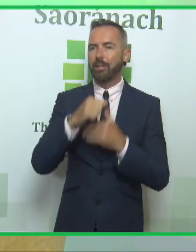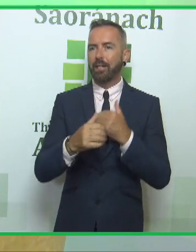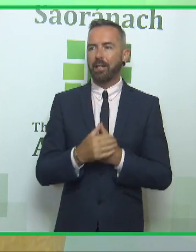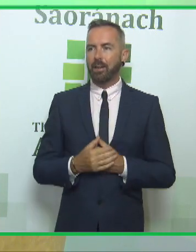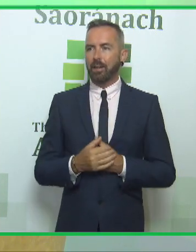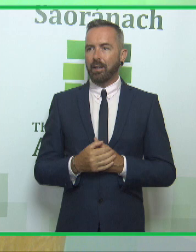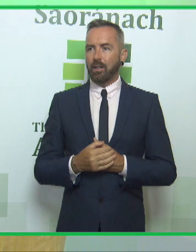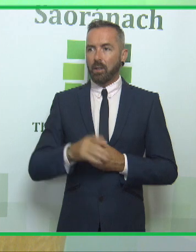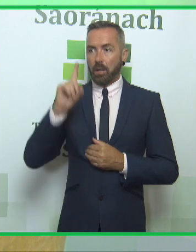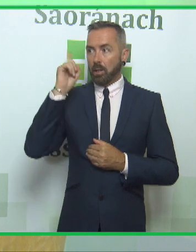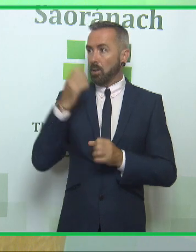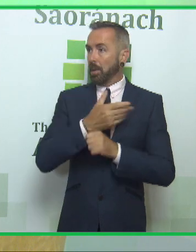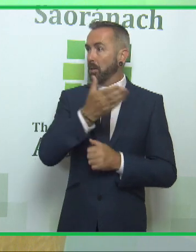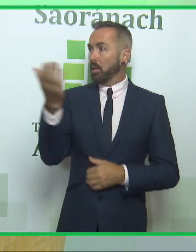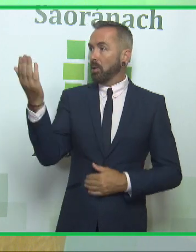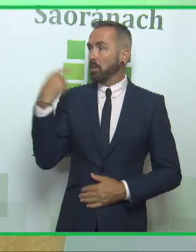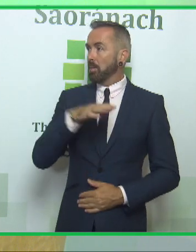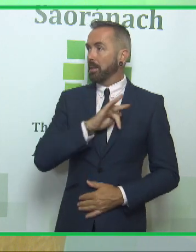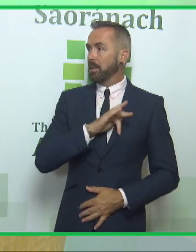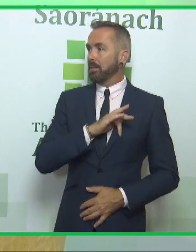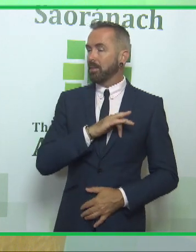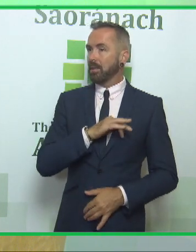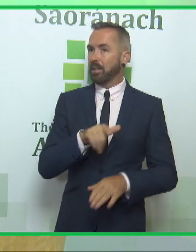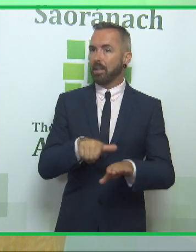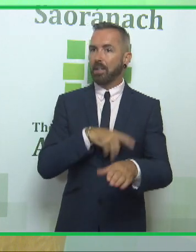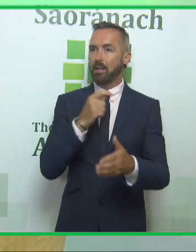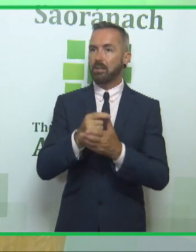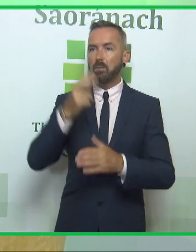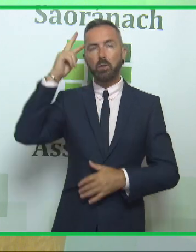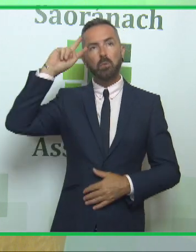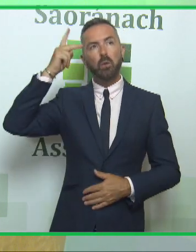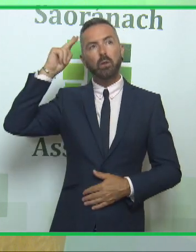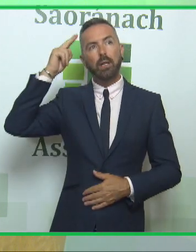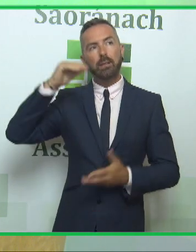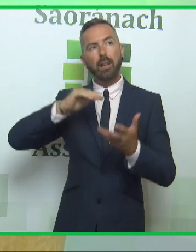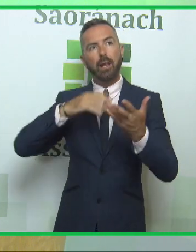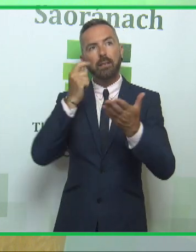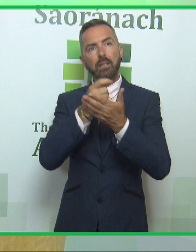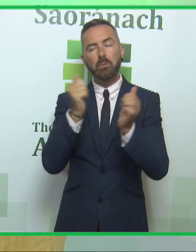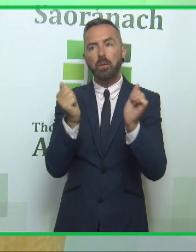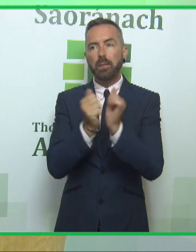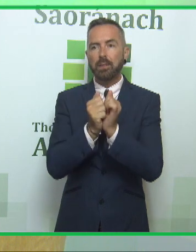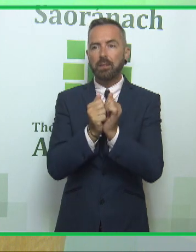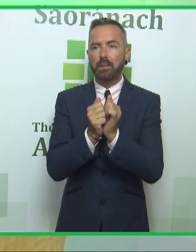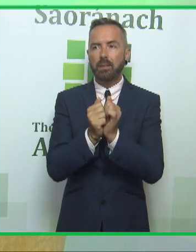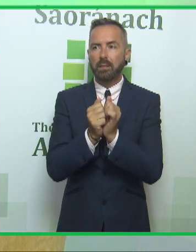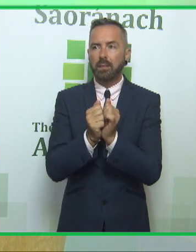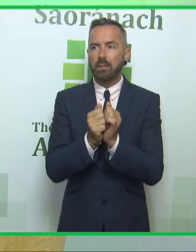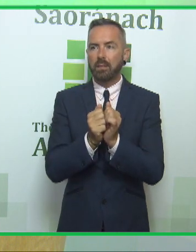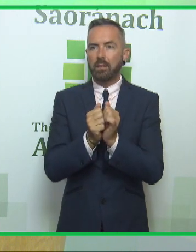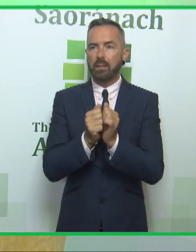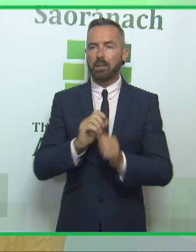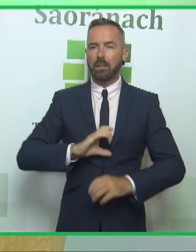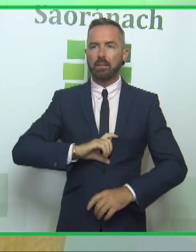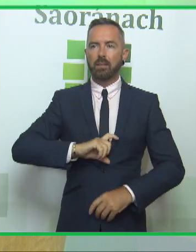I don't know about many of you, but it took me quite a bit of time to process our last meeting. I have to say the courage